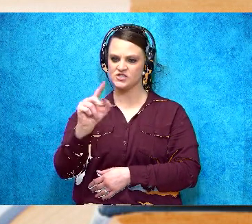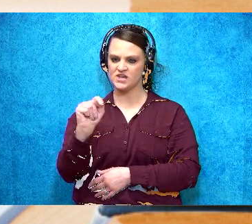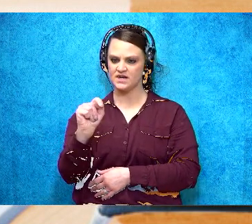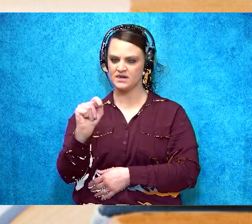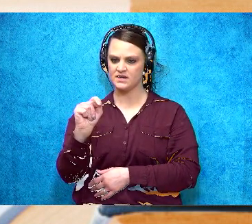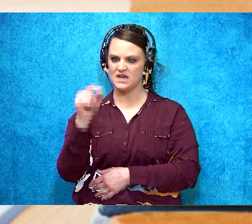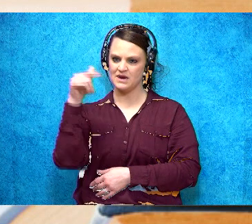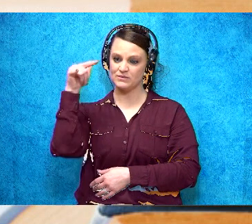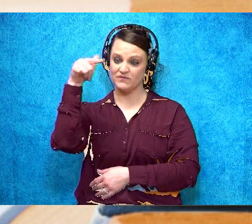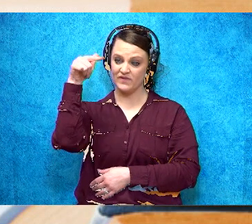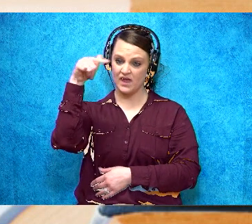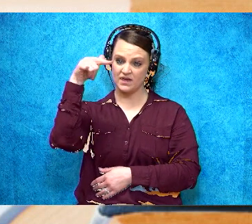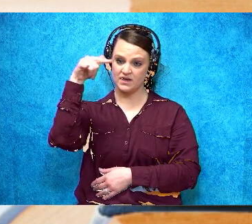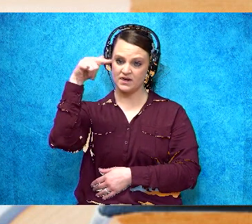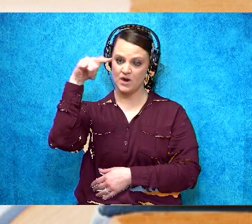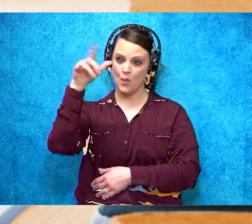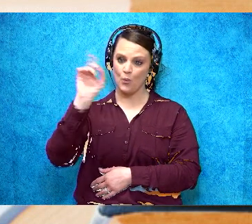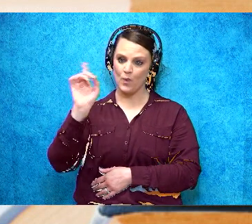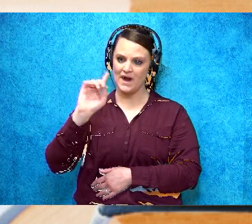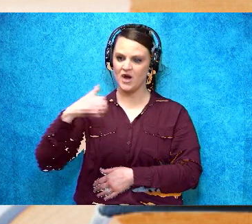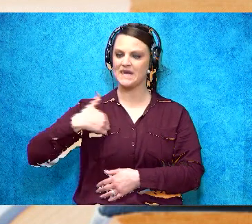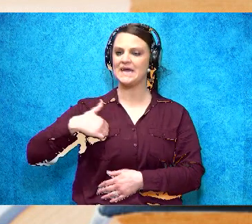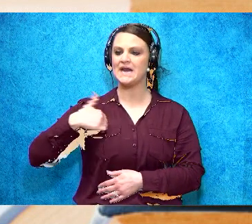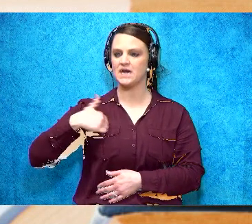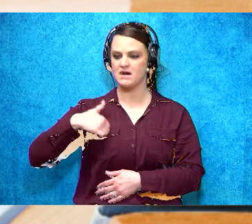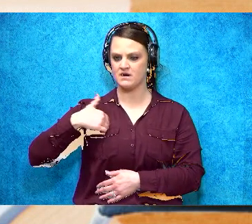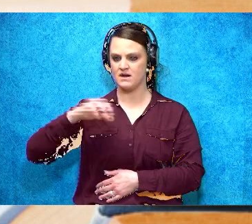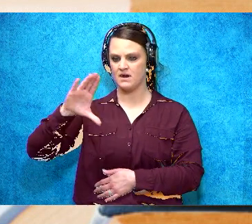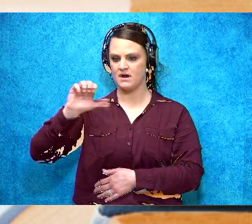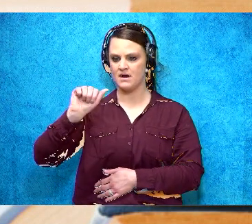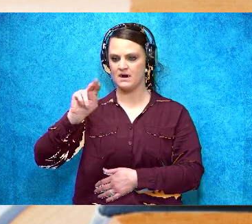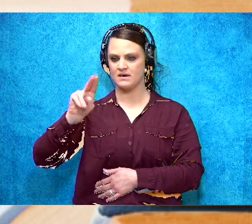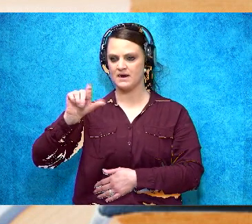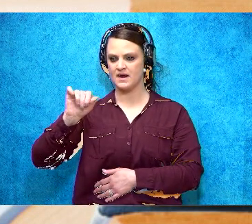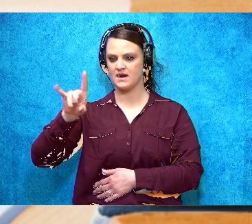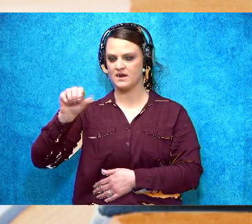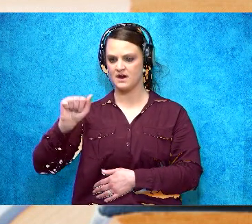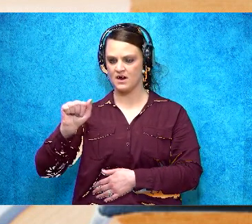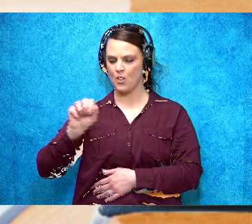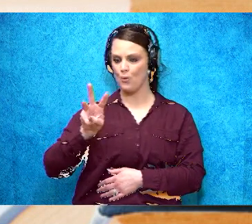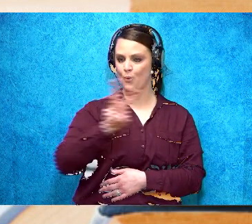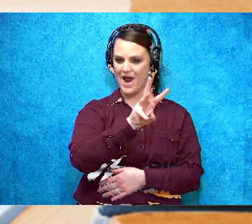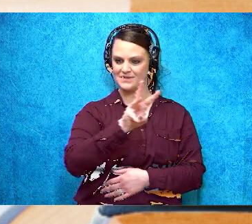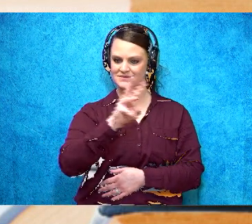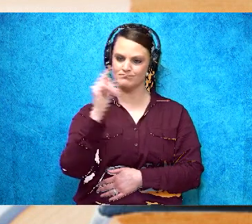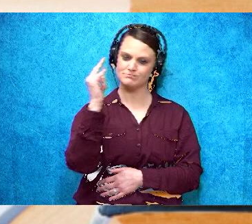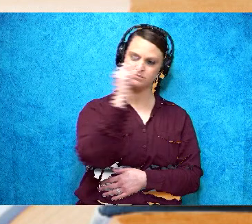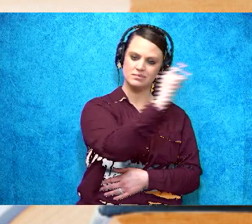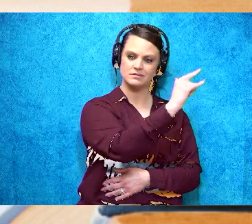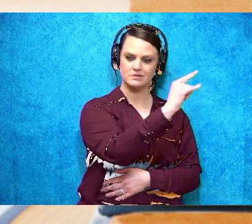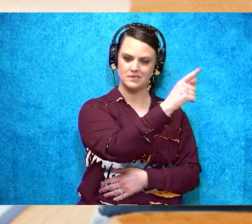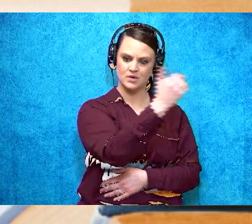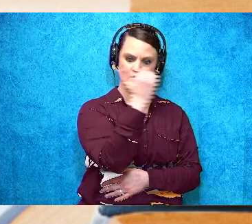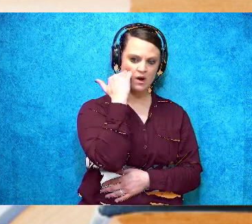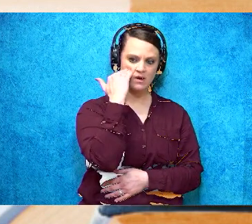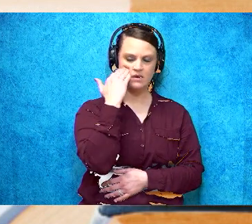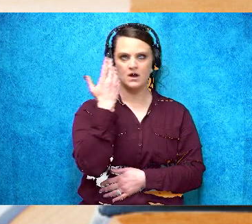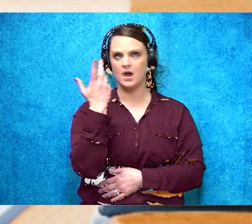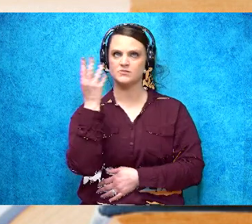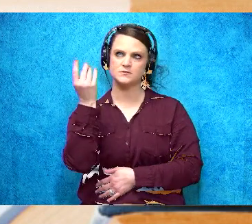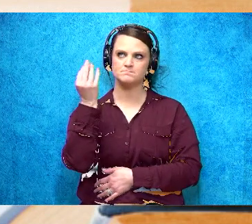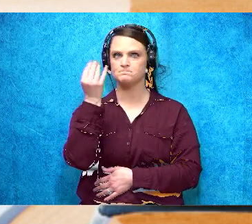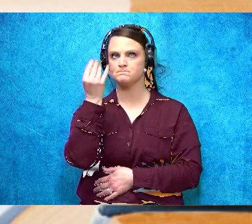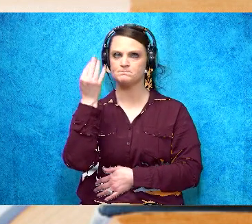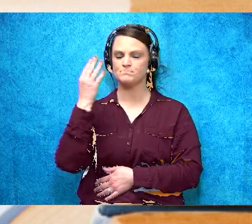was flying in Canada. So maybe they're in Canada or out west. I don't know. These are just by working with my